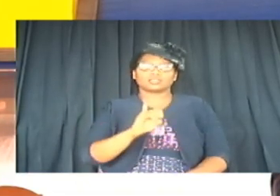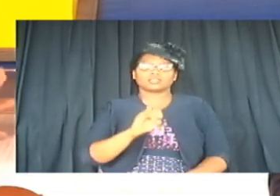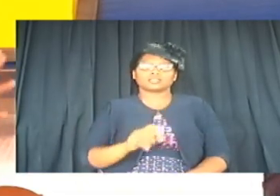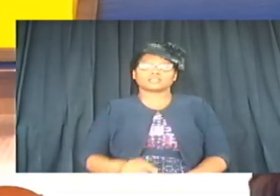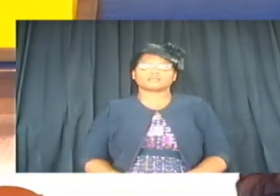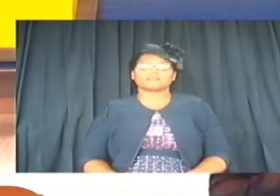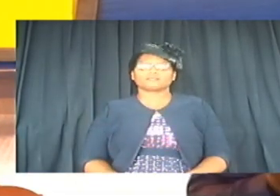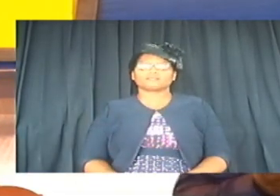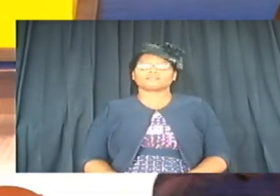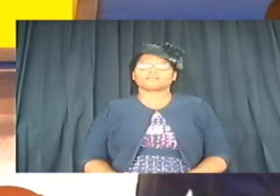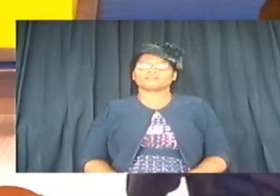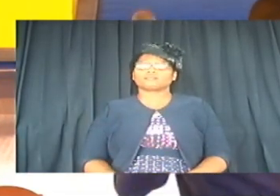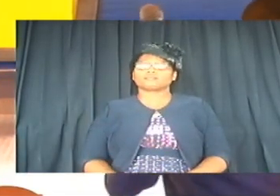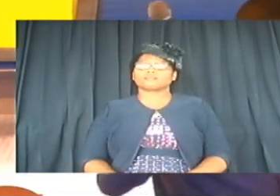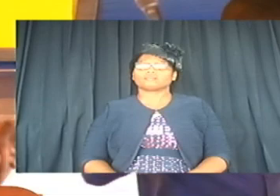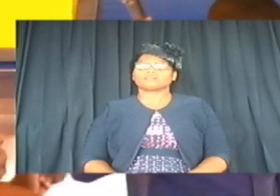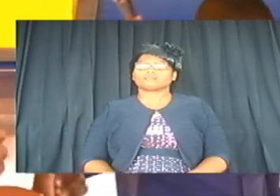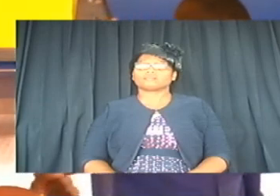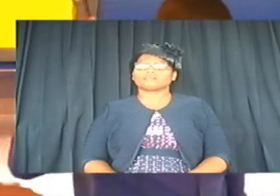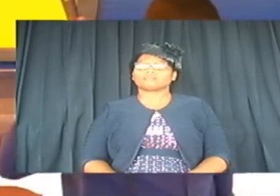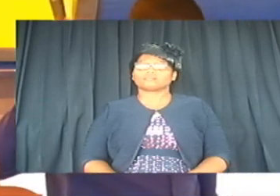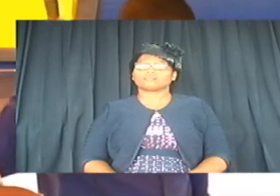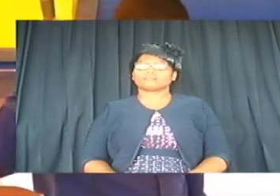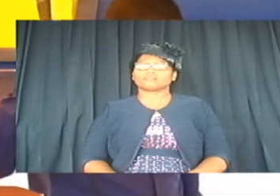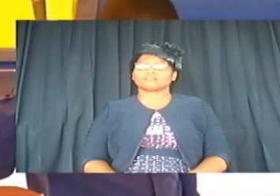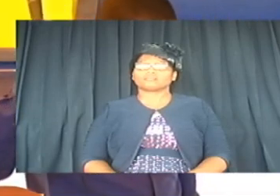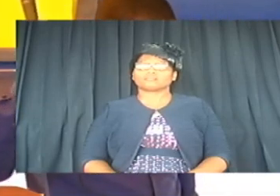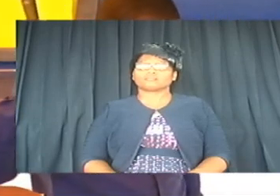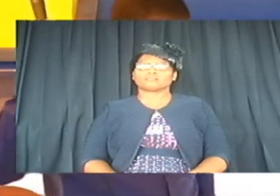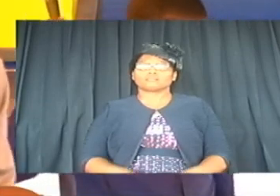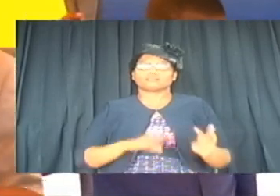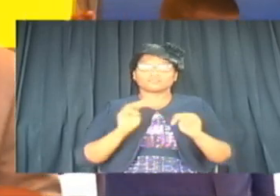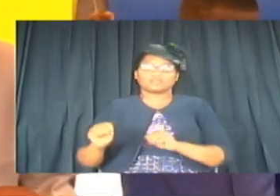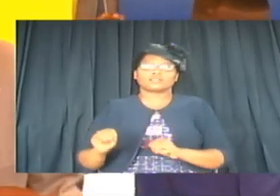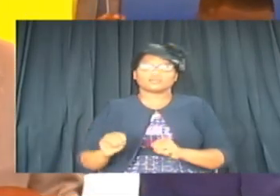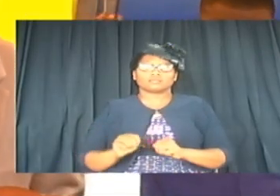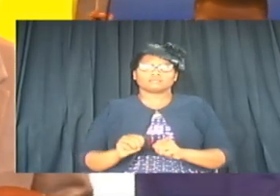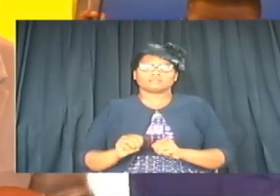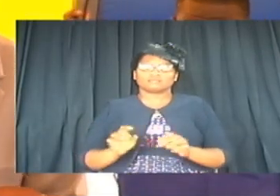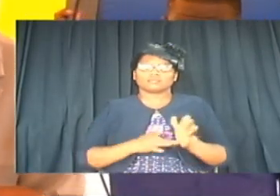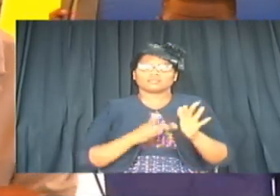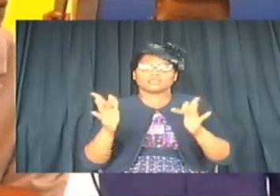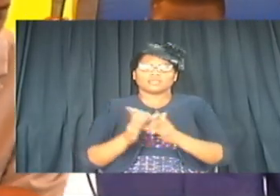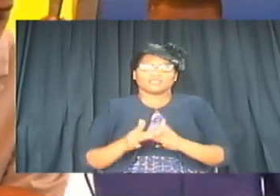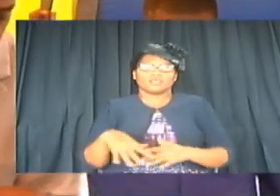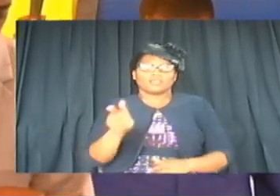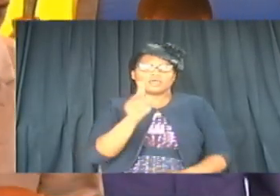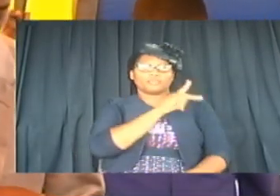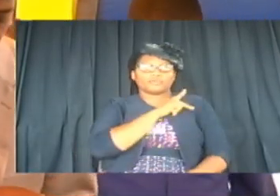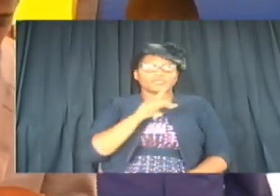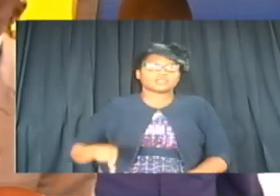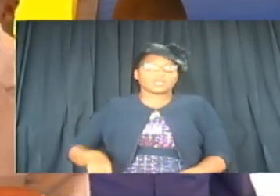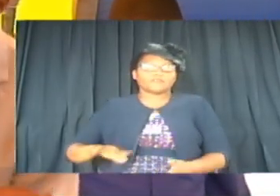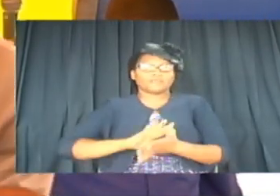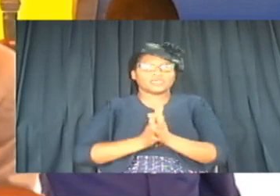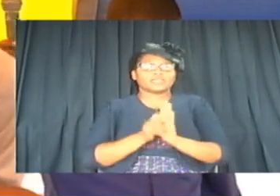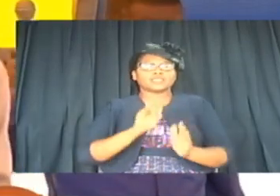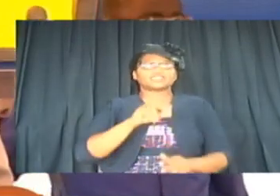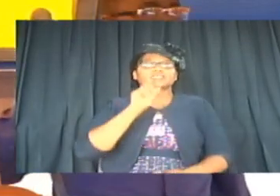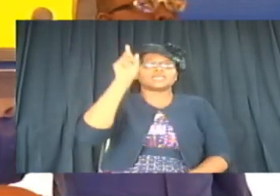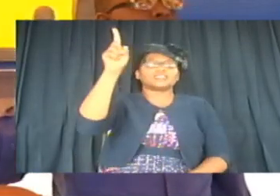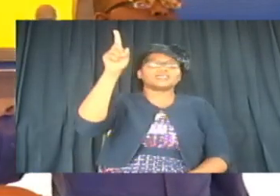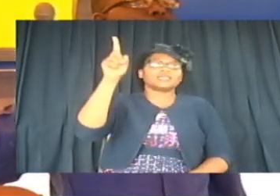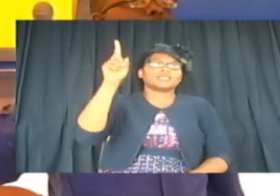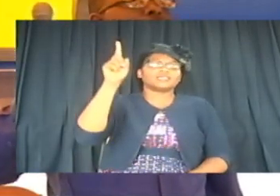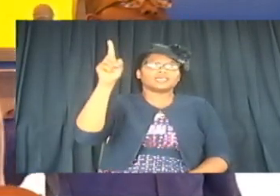him. Amen. The mighty God is Jesus. The Prince of Peace is